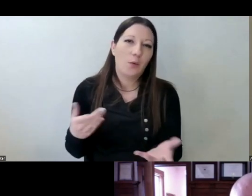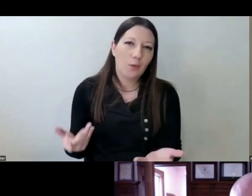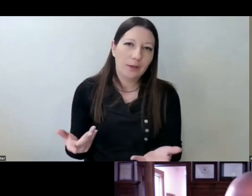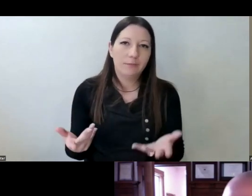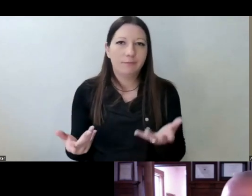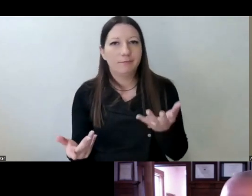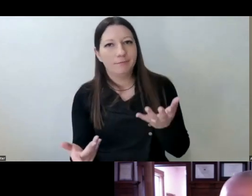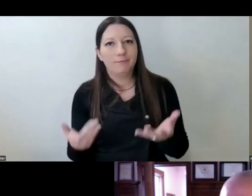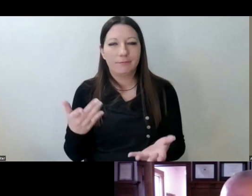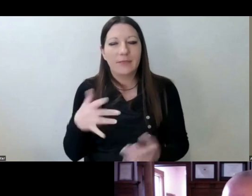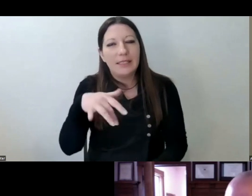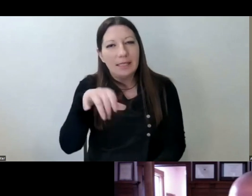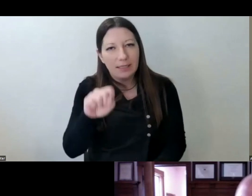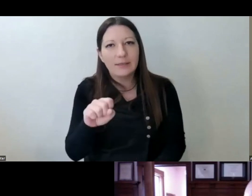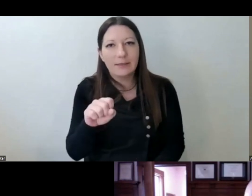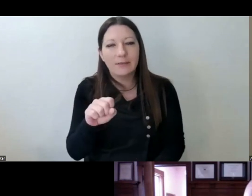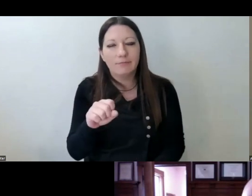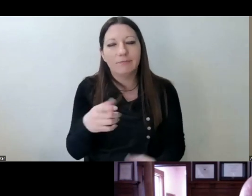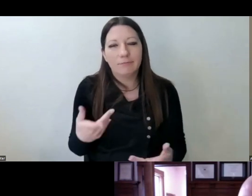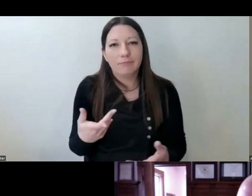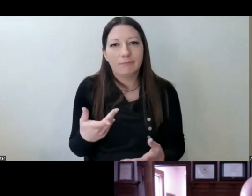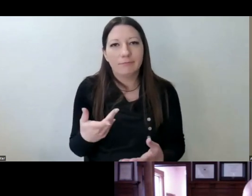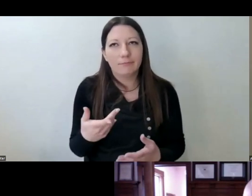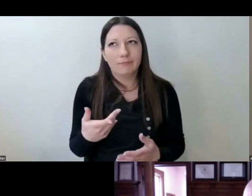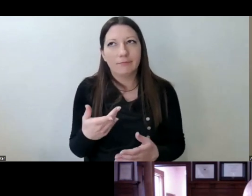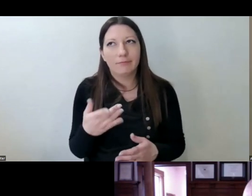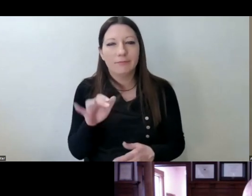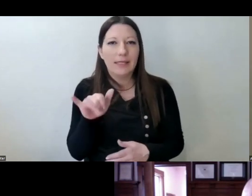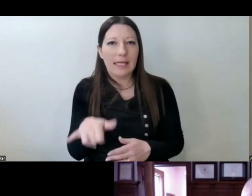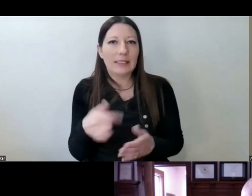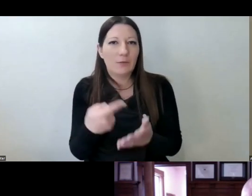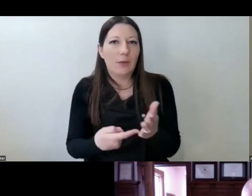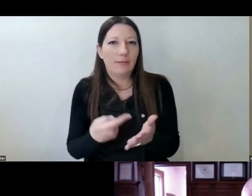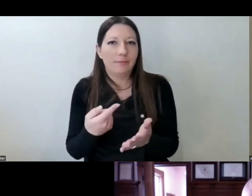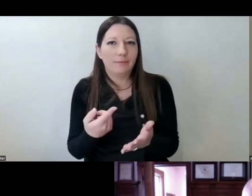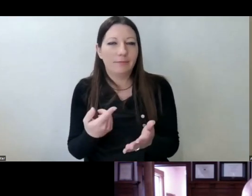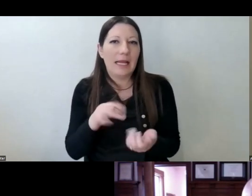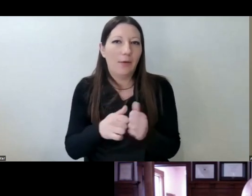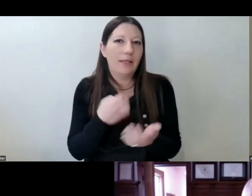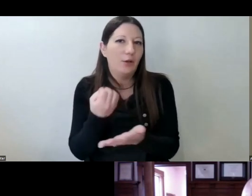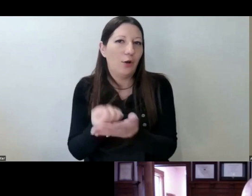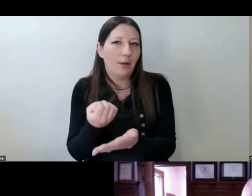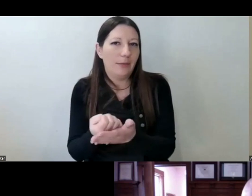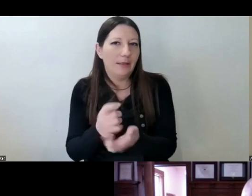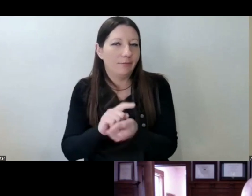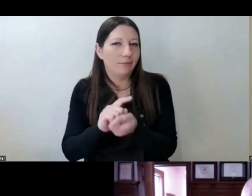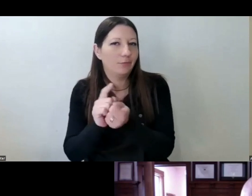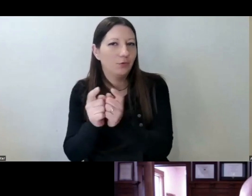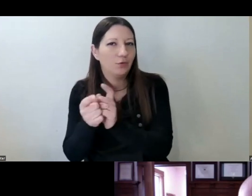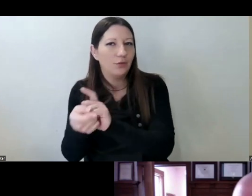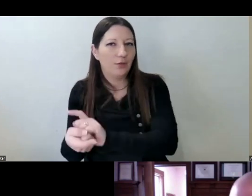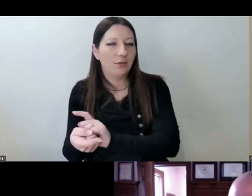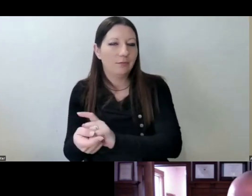more gentrification, maybe not intentionally, but the way that kind of the economy is in the area certainly has an impact on that, I'd say. Okay,